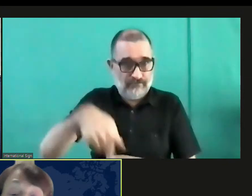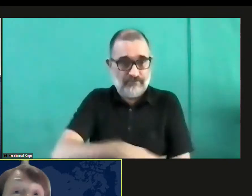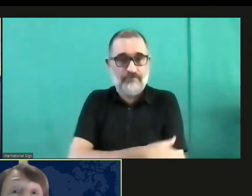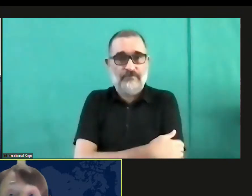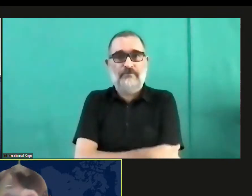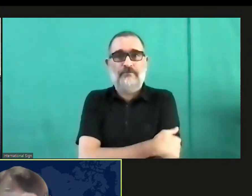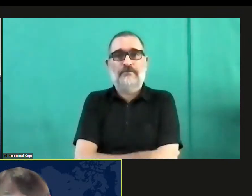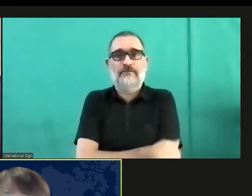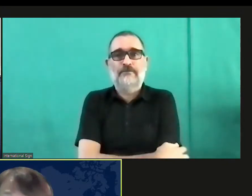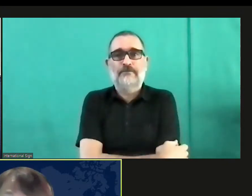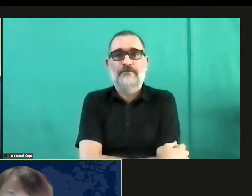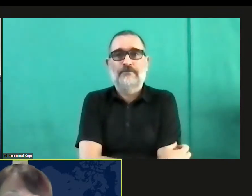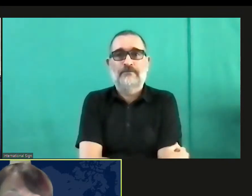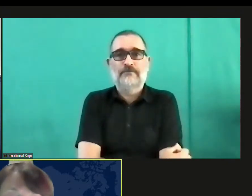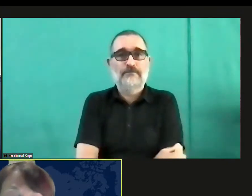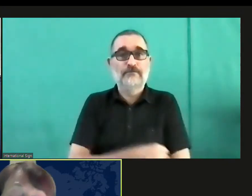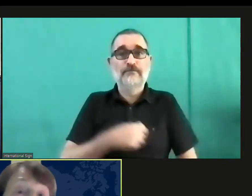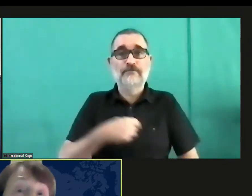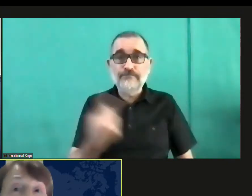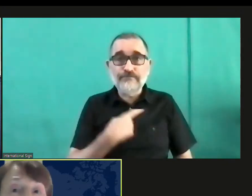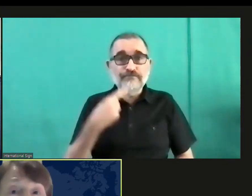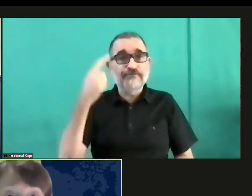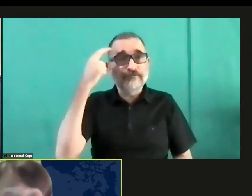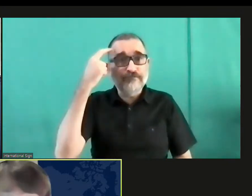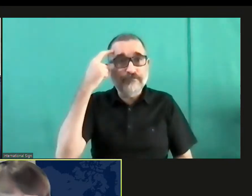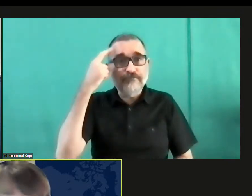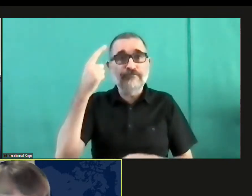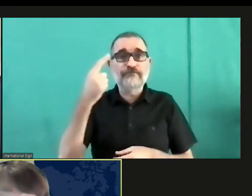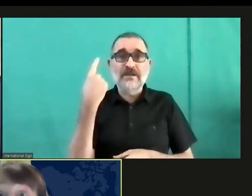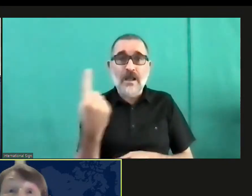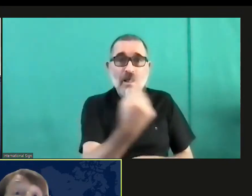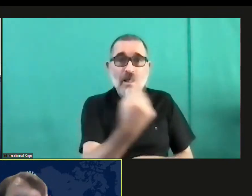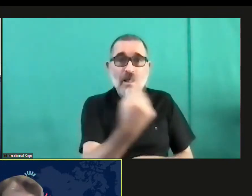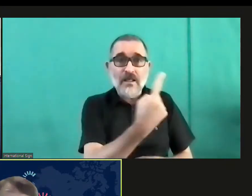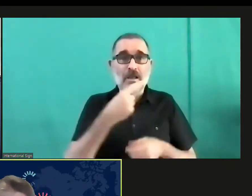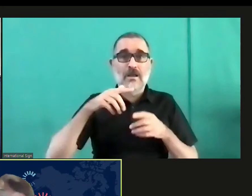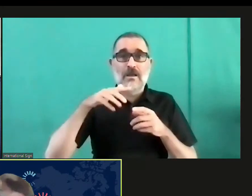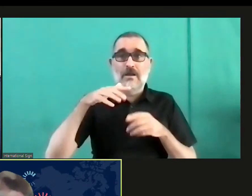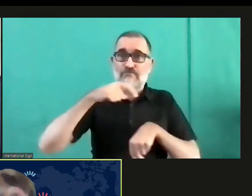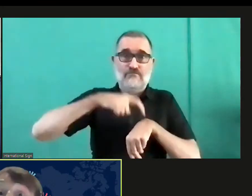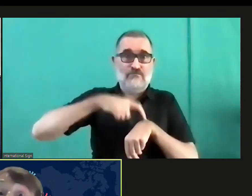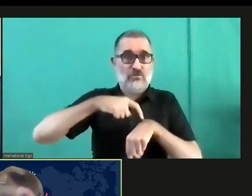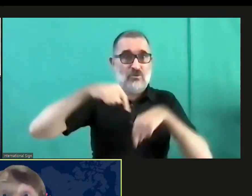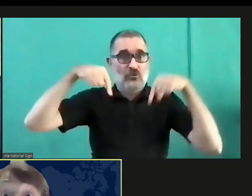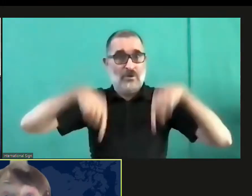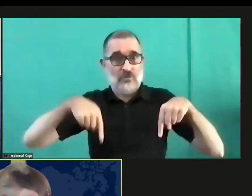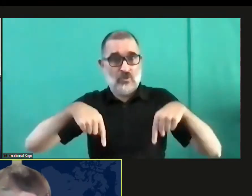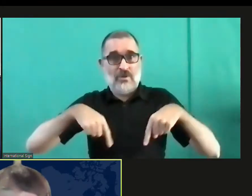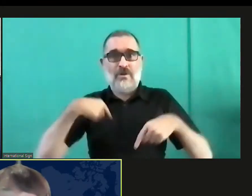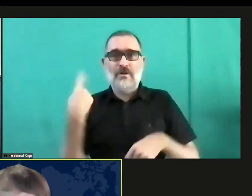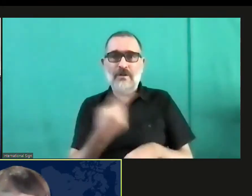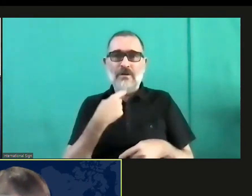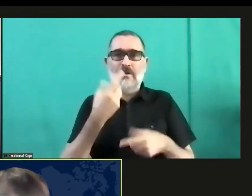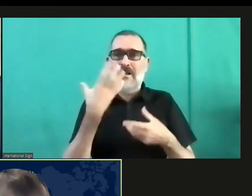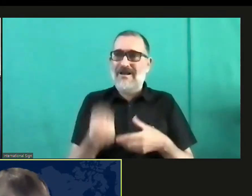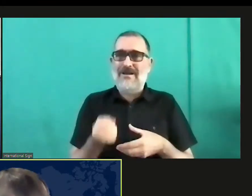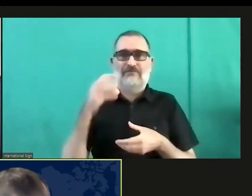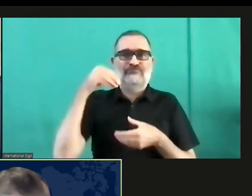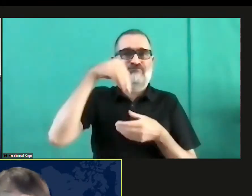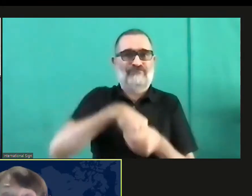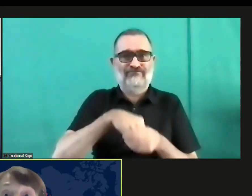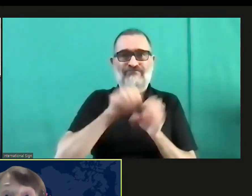has gone through during this period. This is one of the advantages of having reached a certain age.